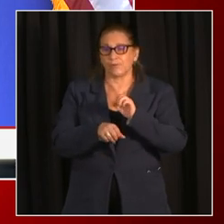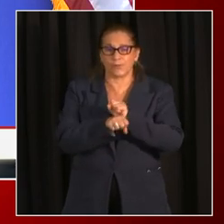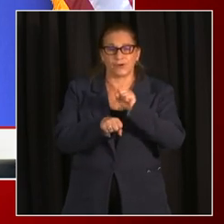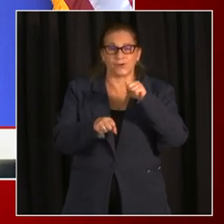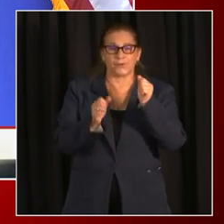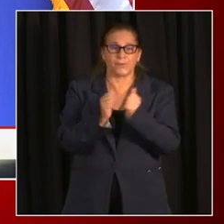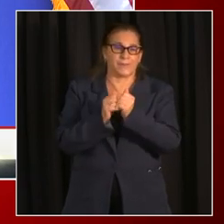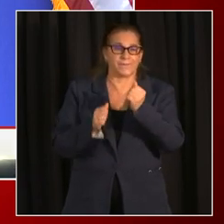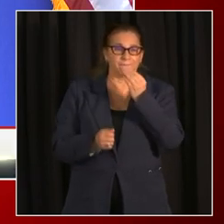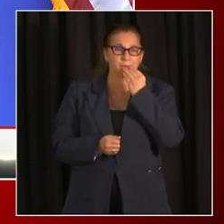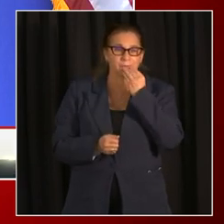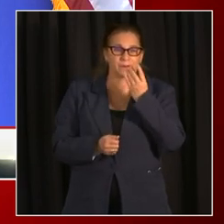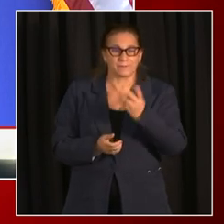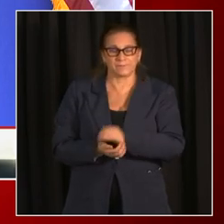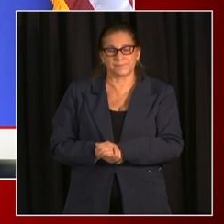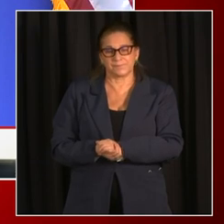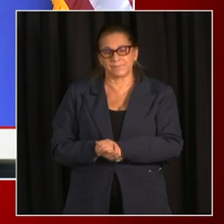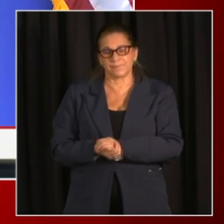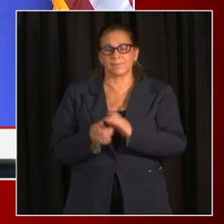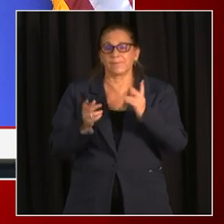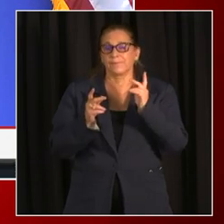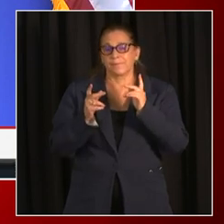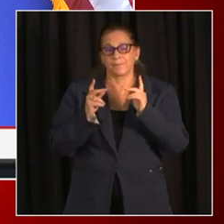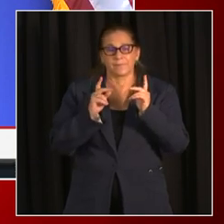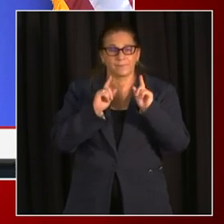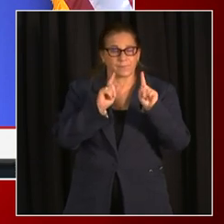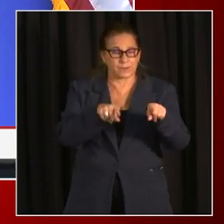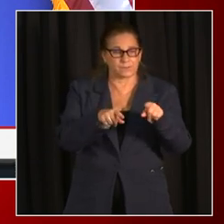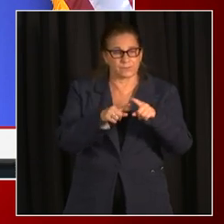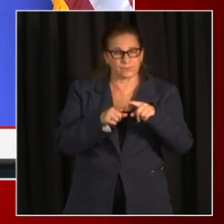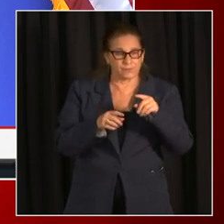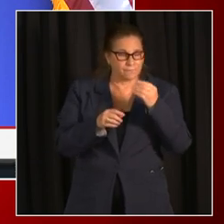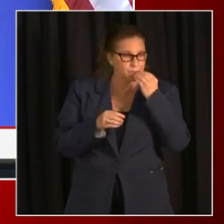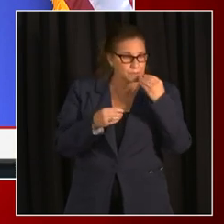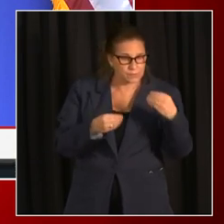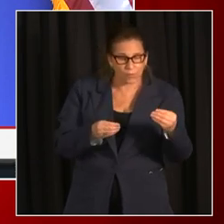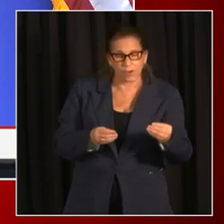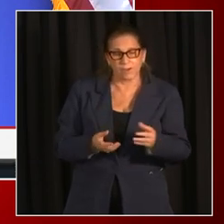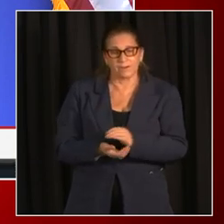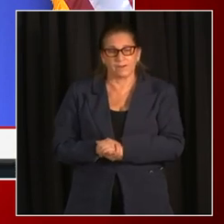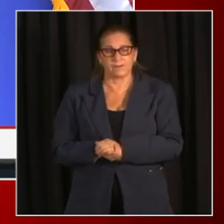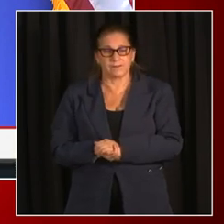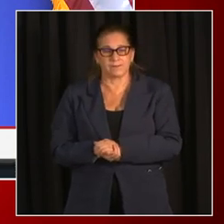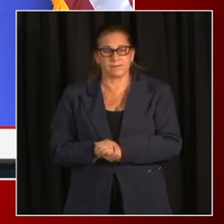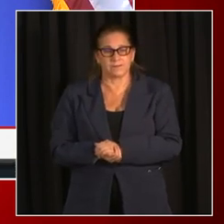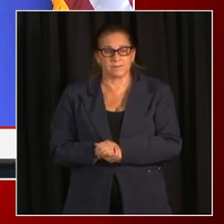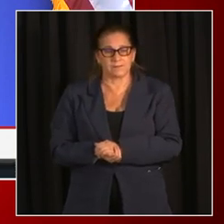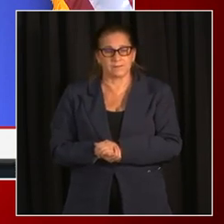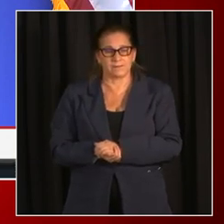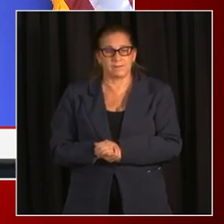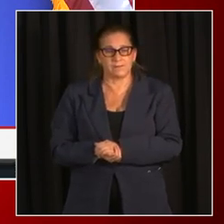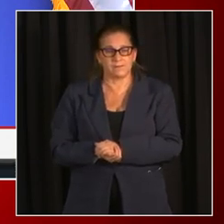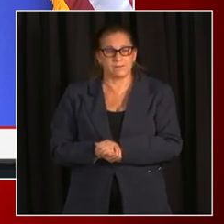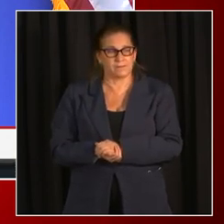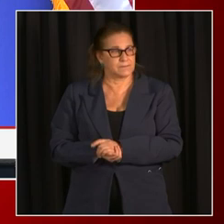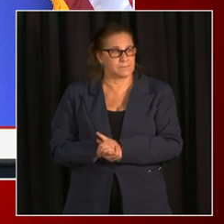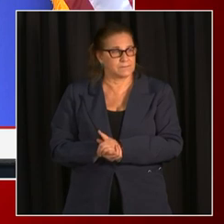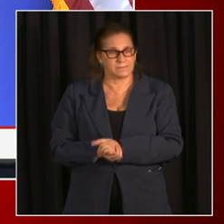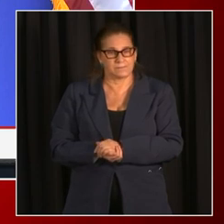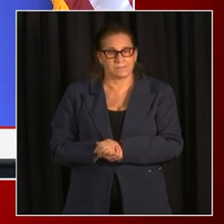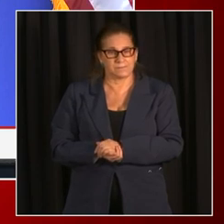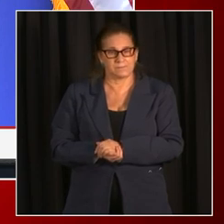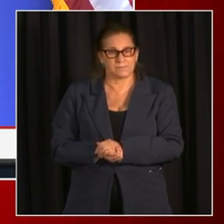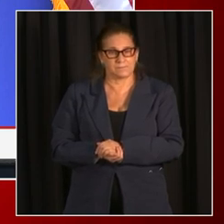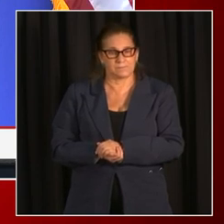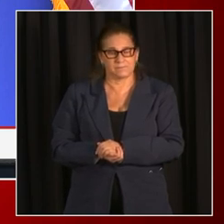health department goes to grocery stores, we go to delis, we go to all these places that don't have an ABRA license, and nobody talks about what happens in